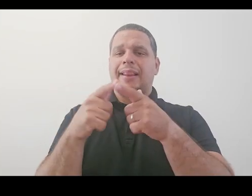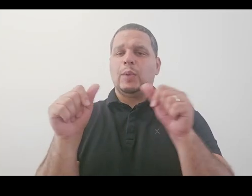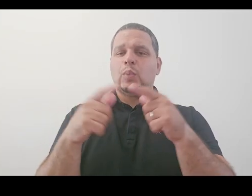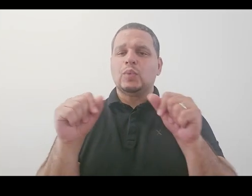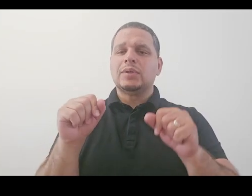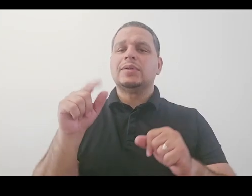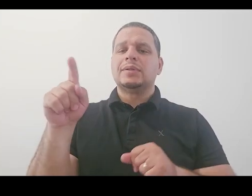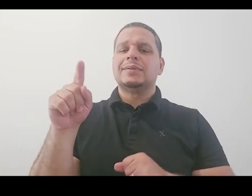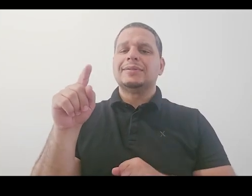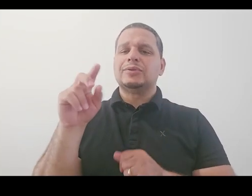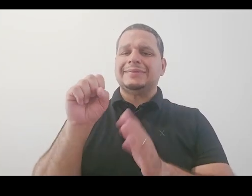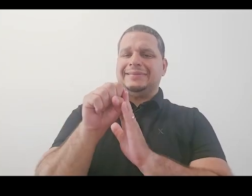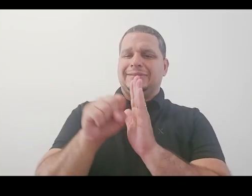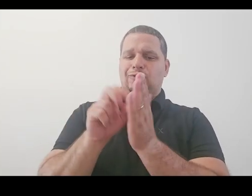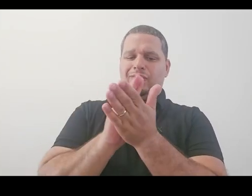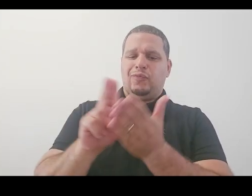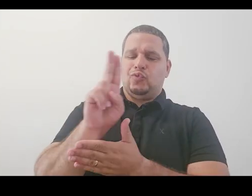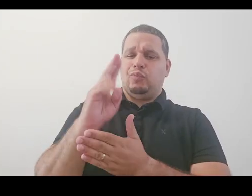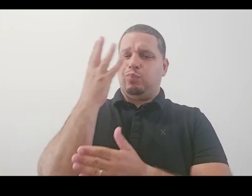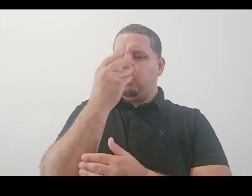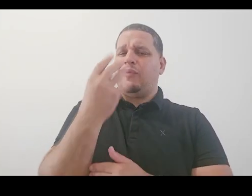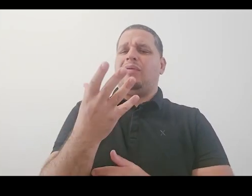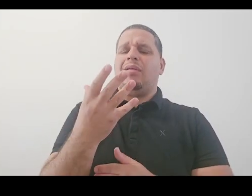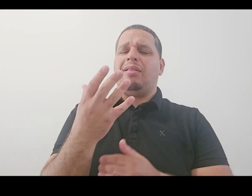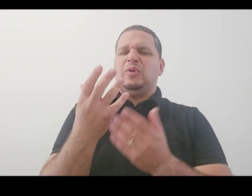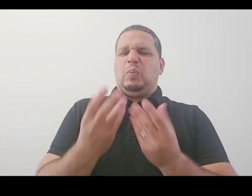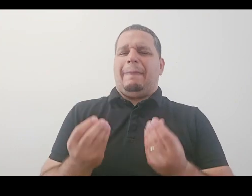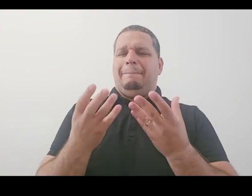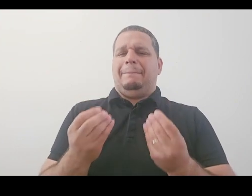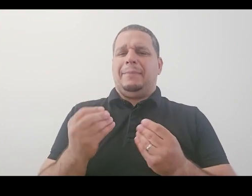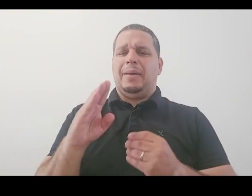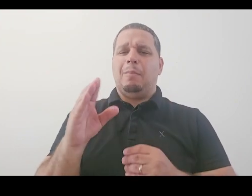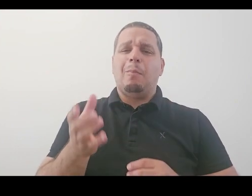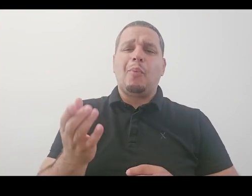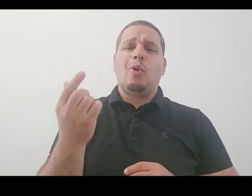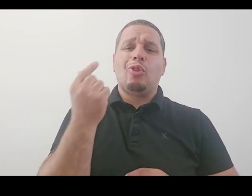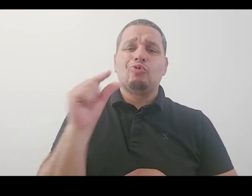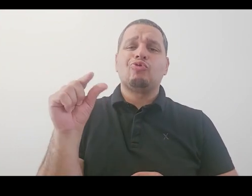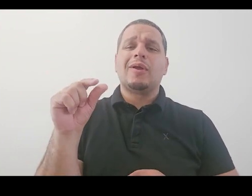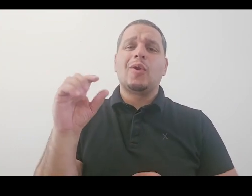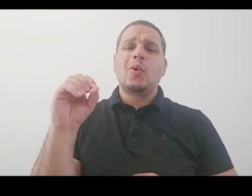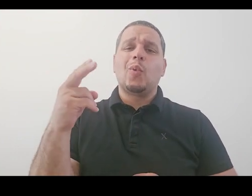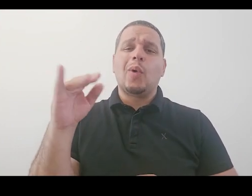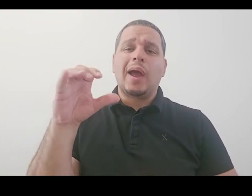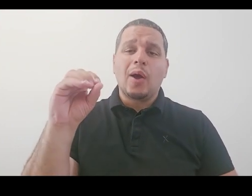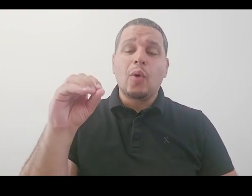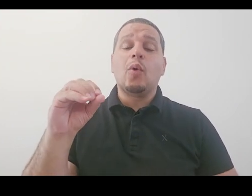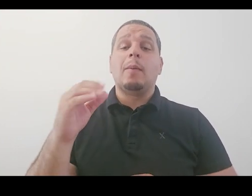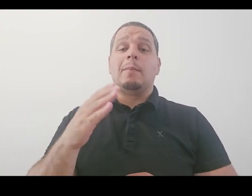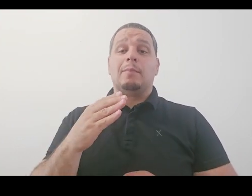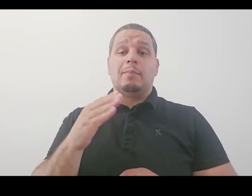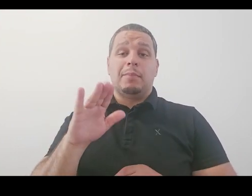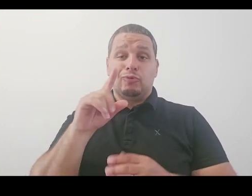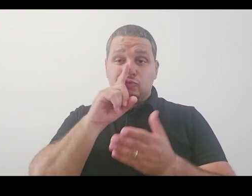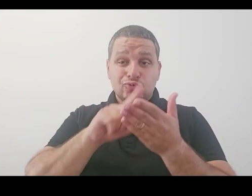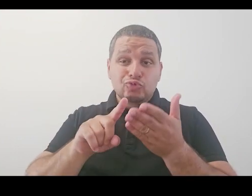at Bowling Green State University in beautiful and swampy Bowling Green, Ohio. And my research interests are in